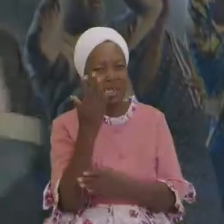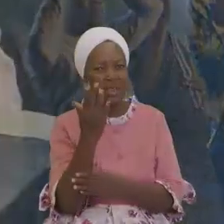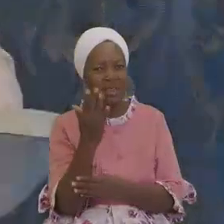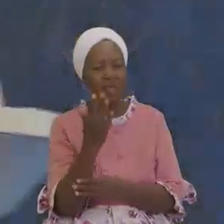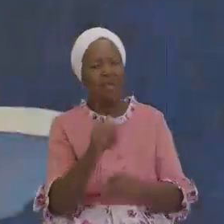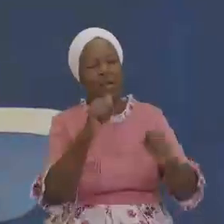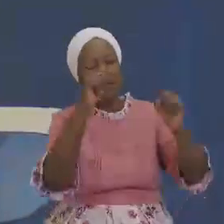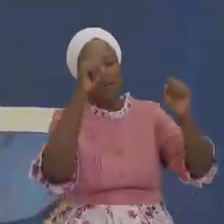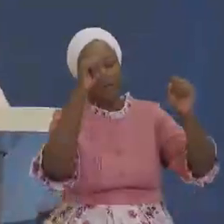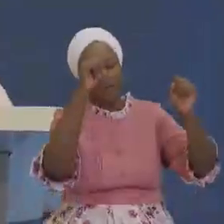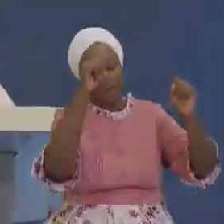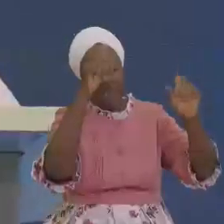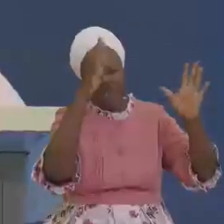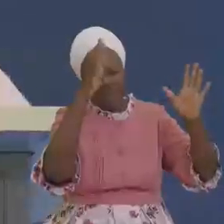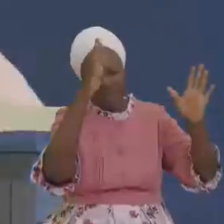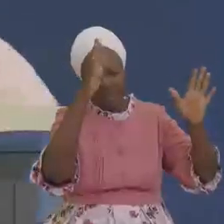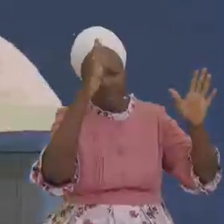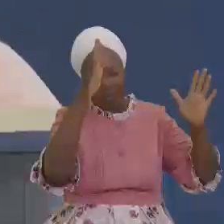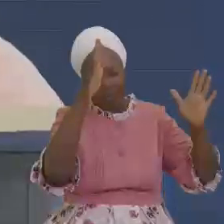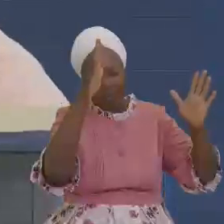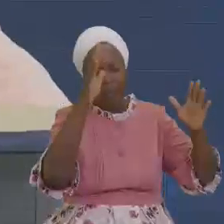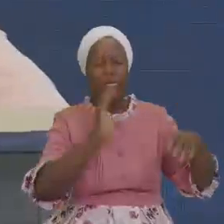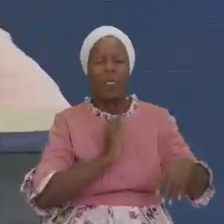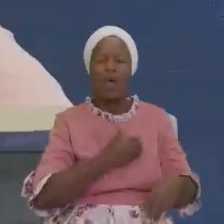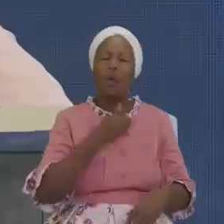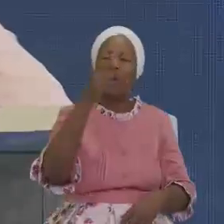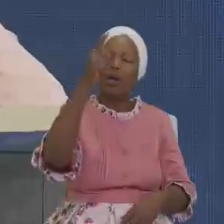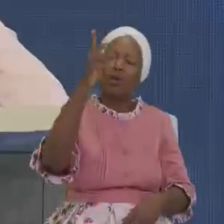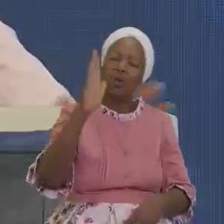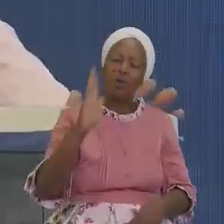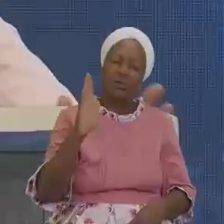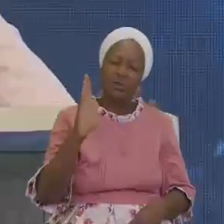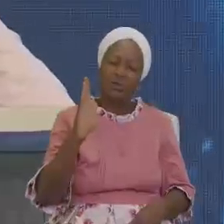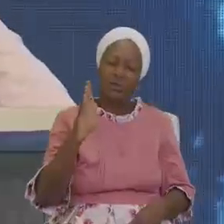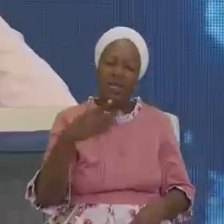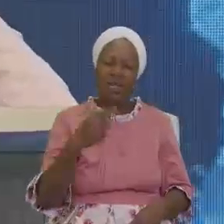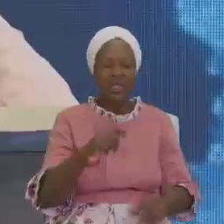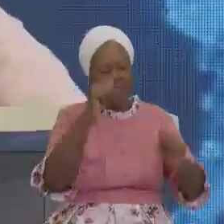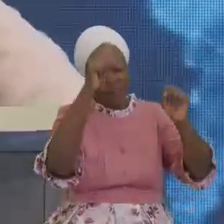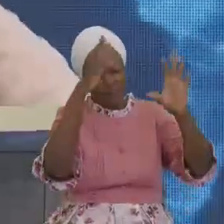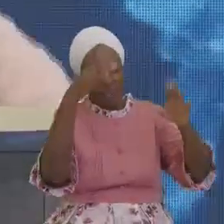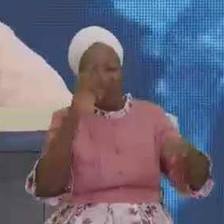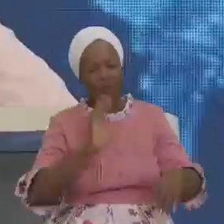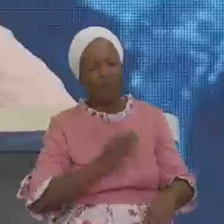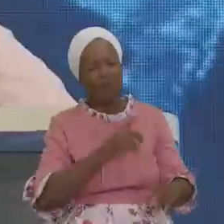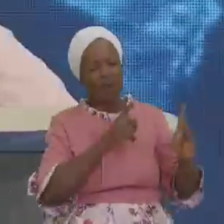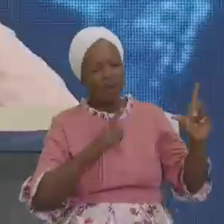Father, our God, the Father of our Lord Jesus